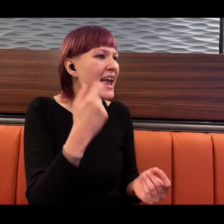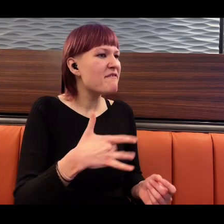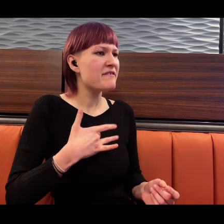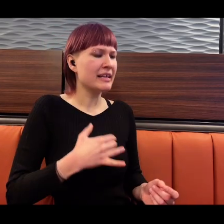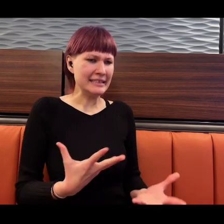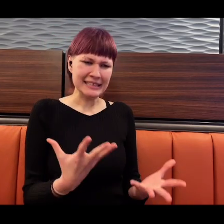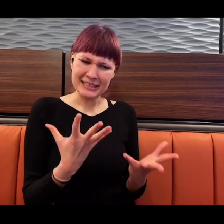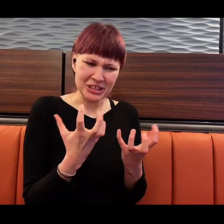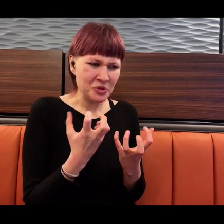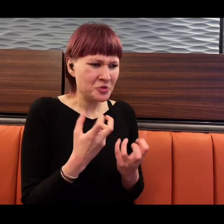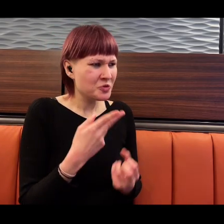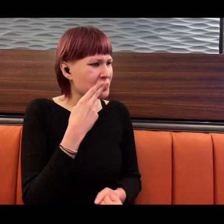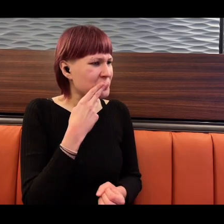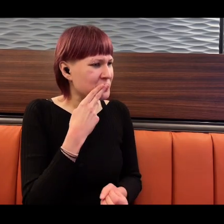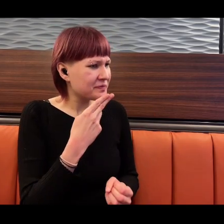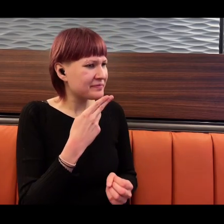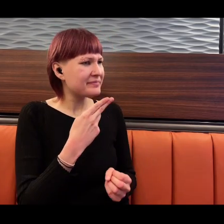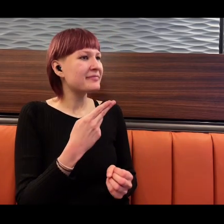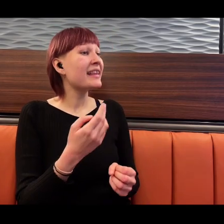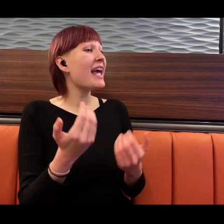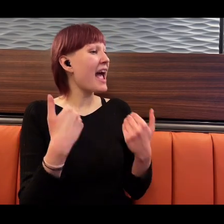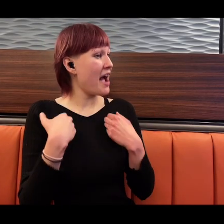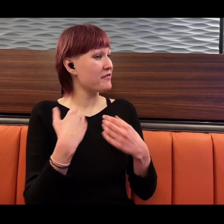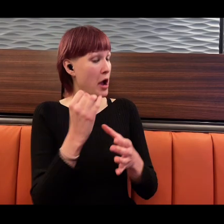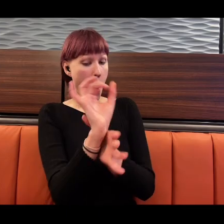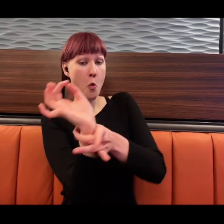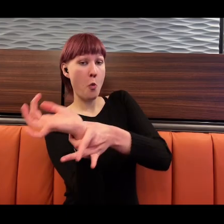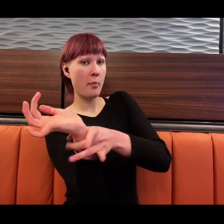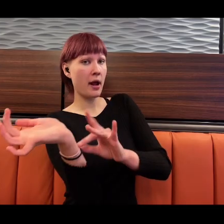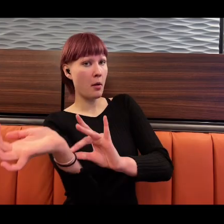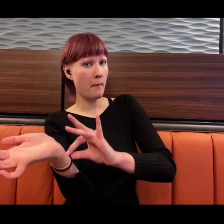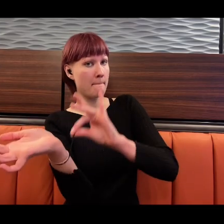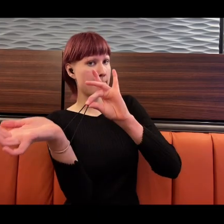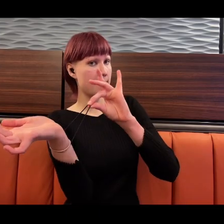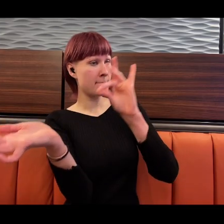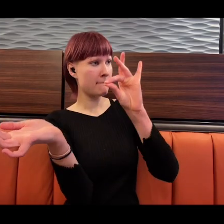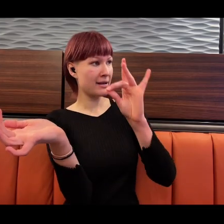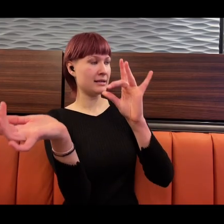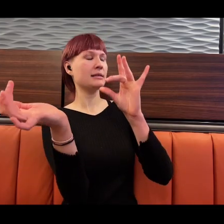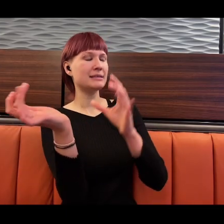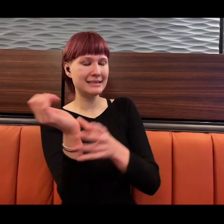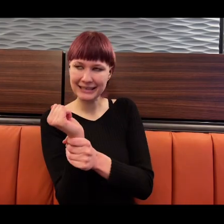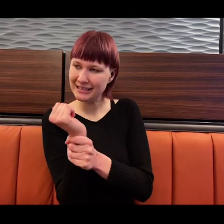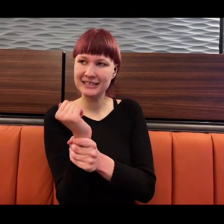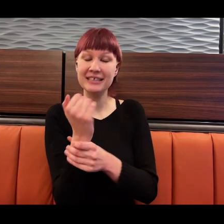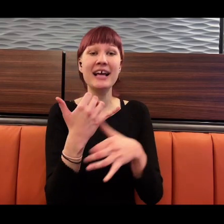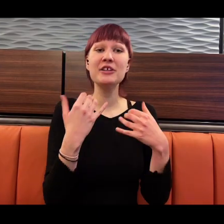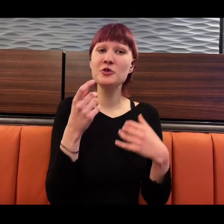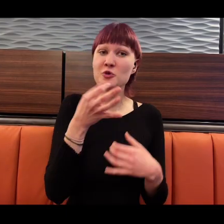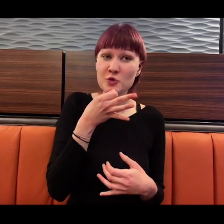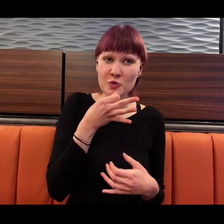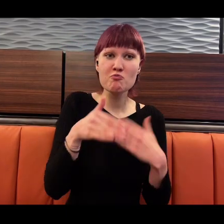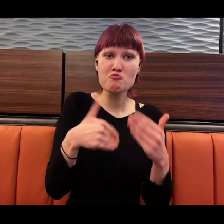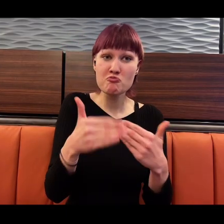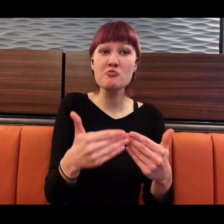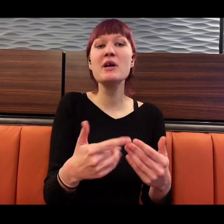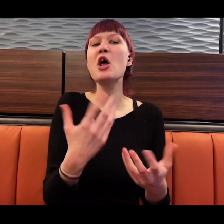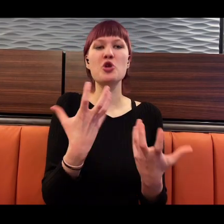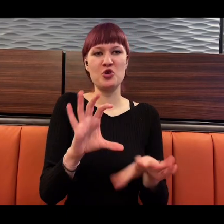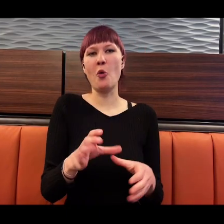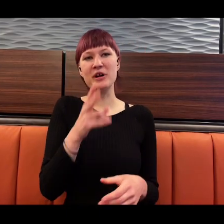of aversion therapy that's used to try to treat alcoholics. Here's what they do. They find a drug